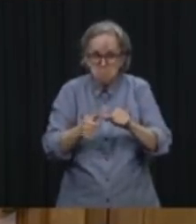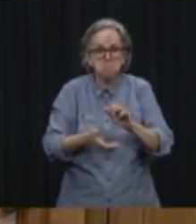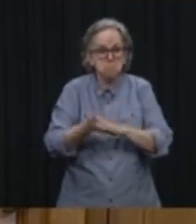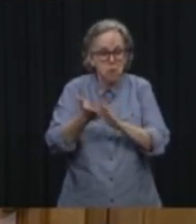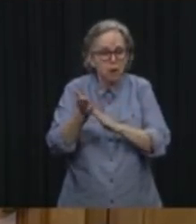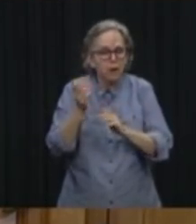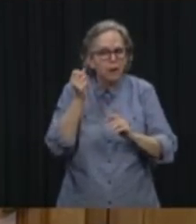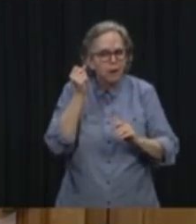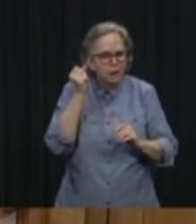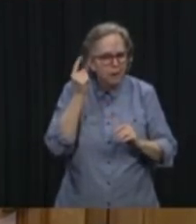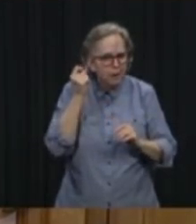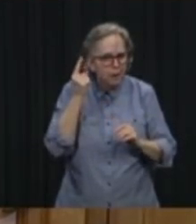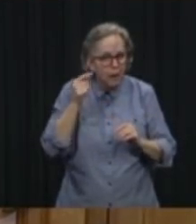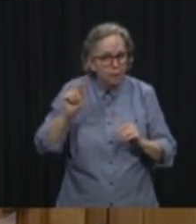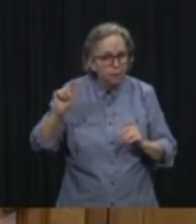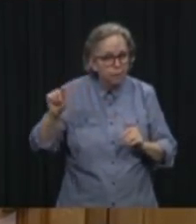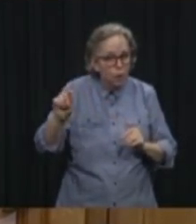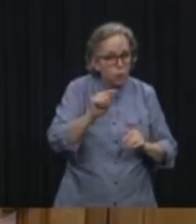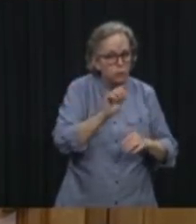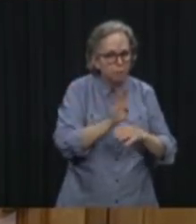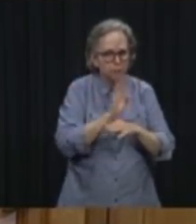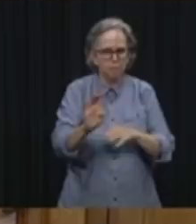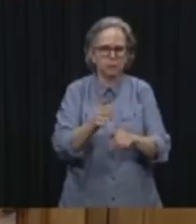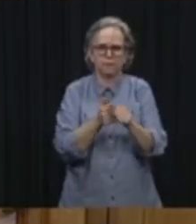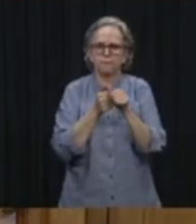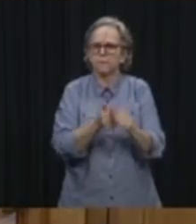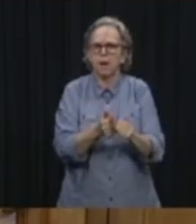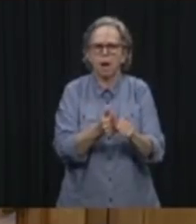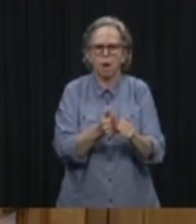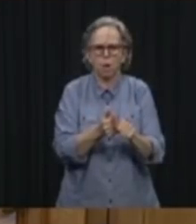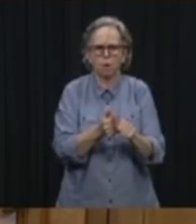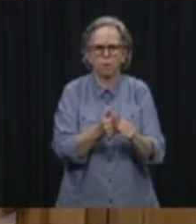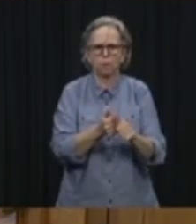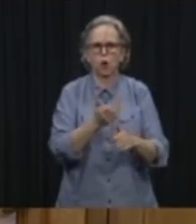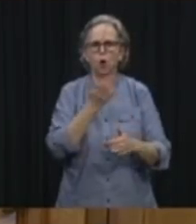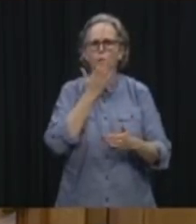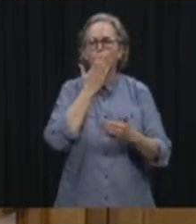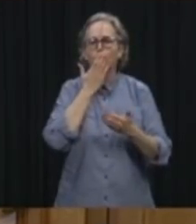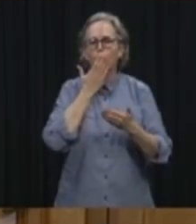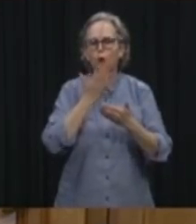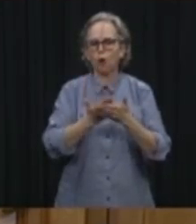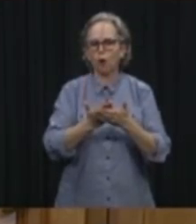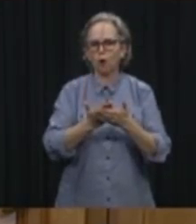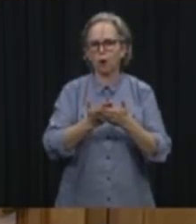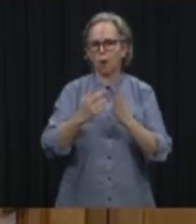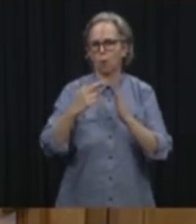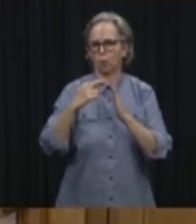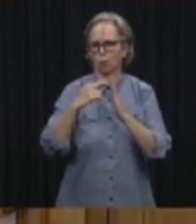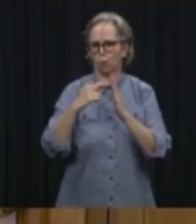follow good protocol, good guidelines in regard to health.